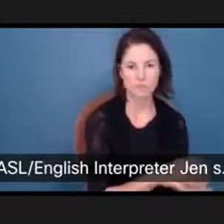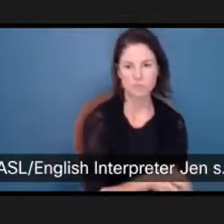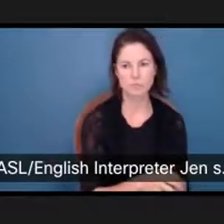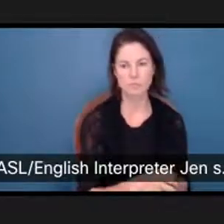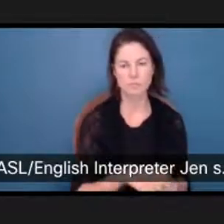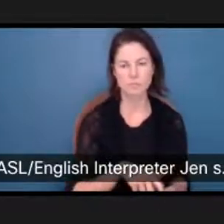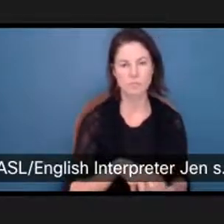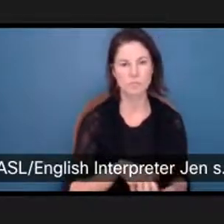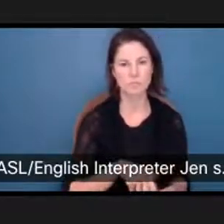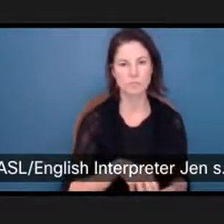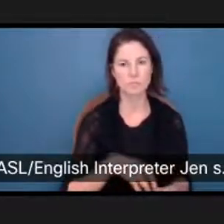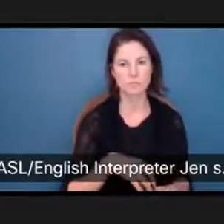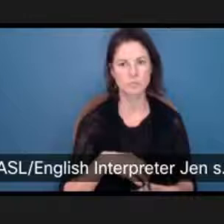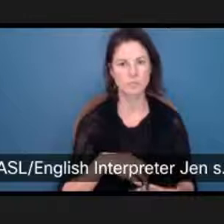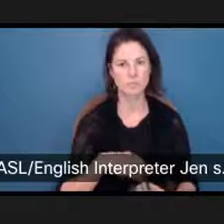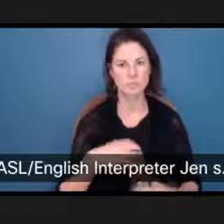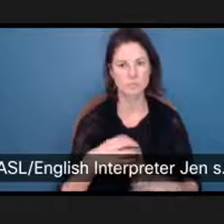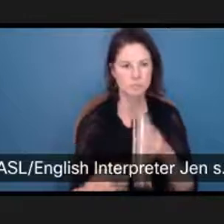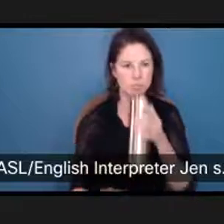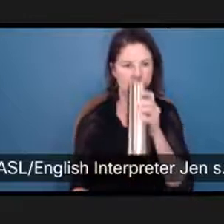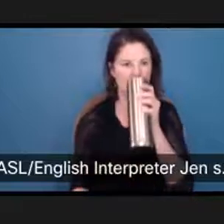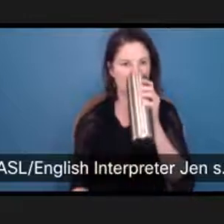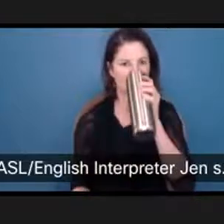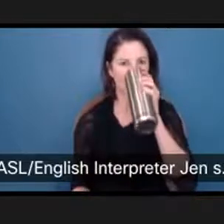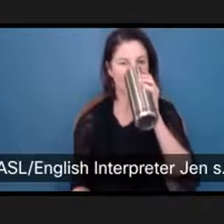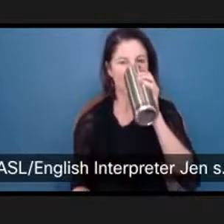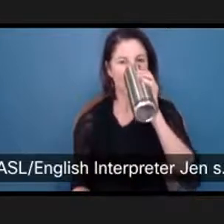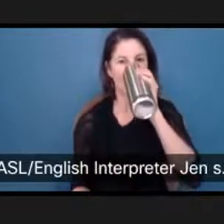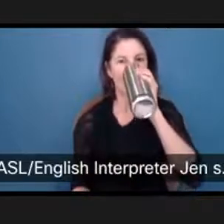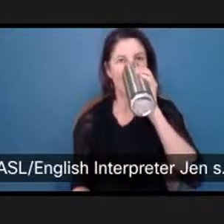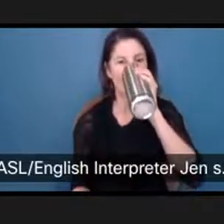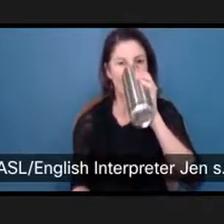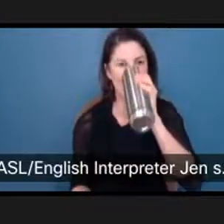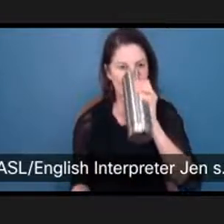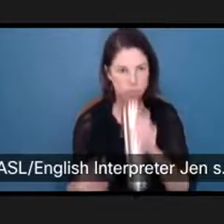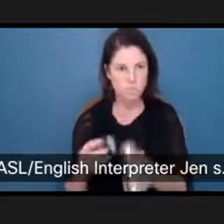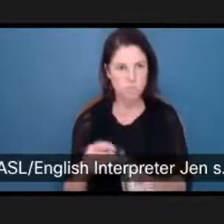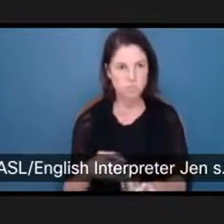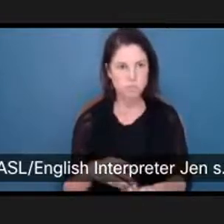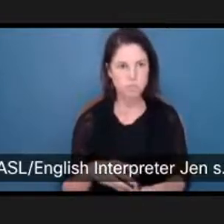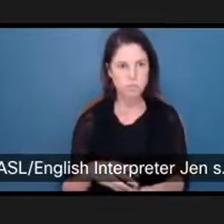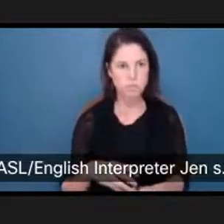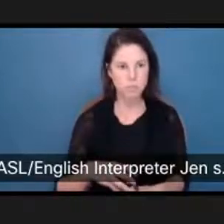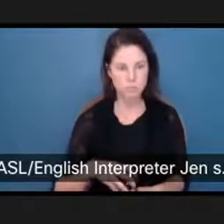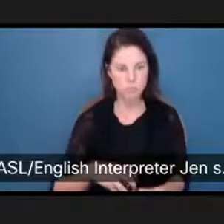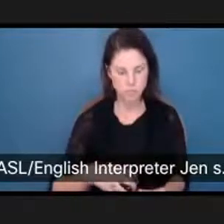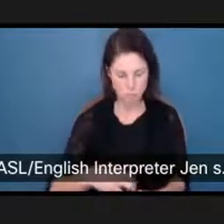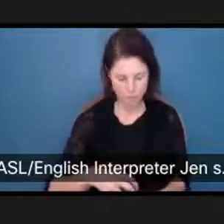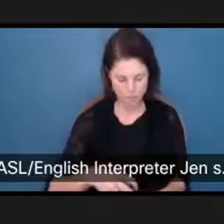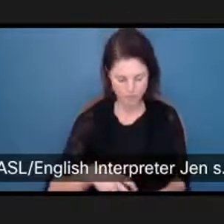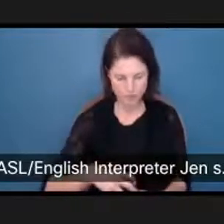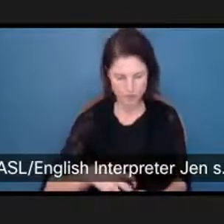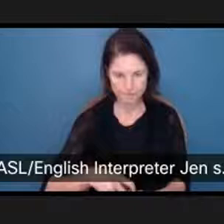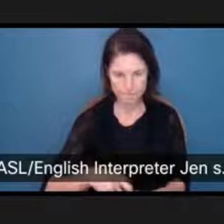it. You won't need to worry about that. But again, we're hoping that this gives us a head start on working with